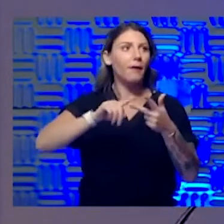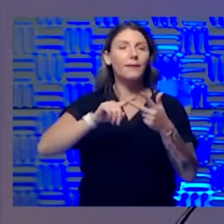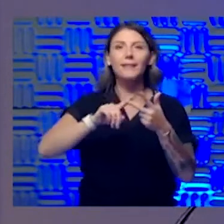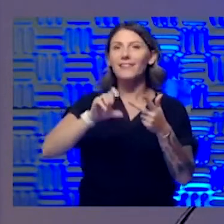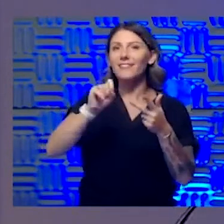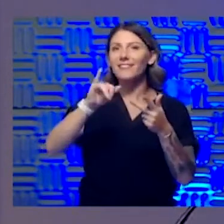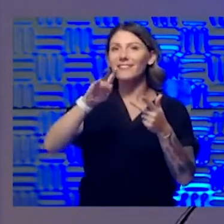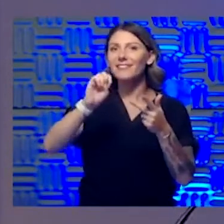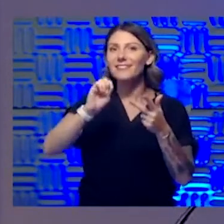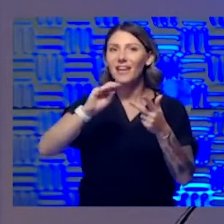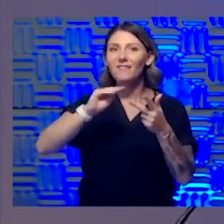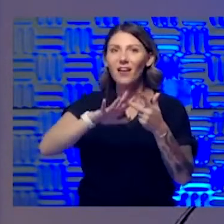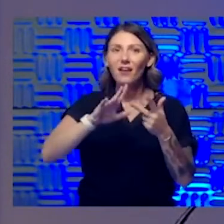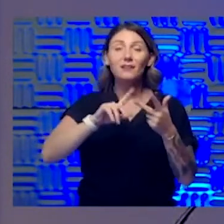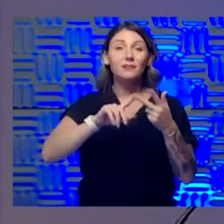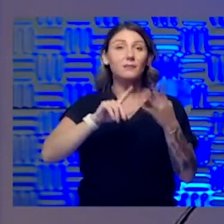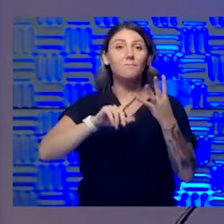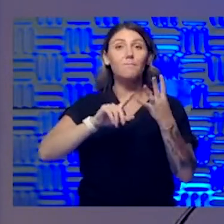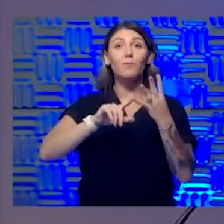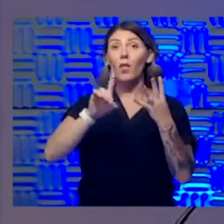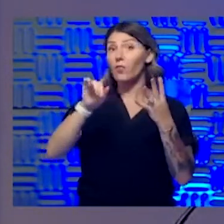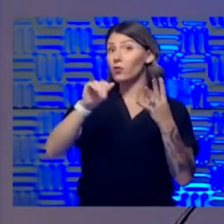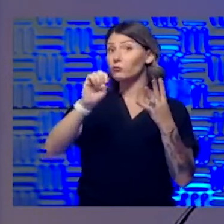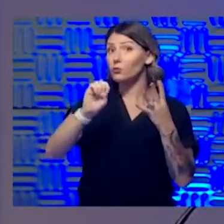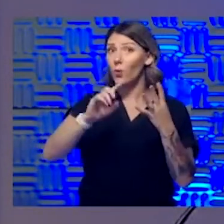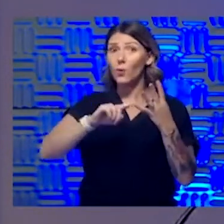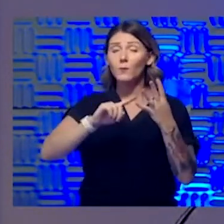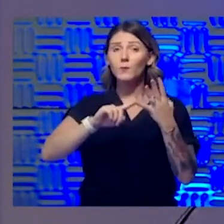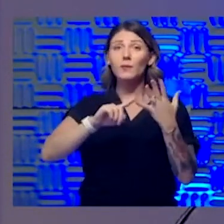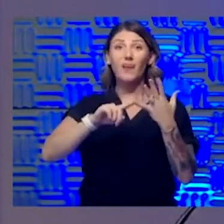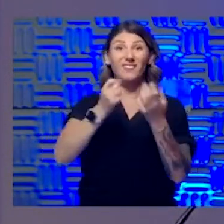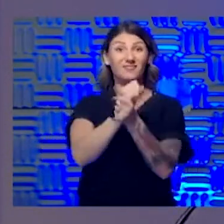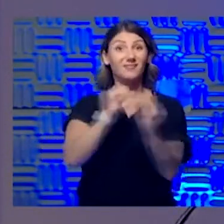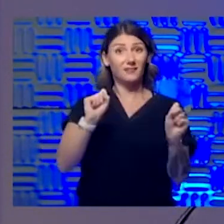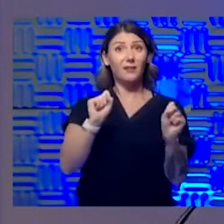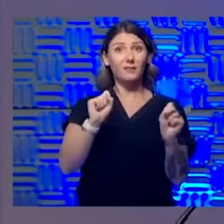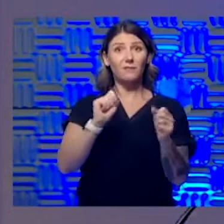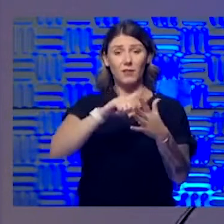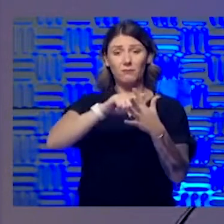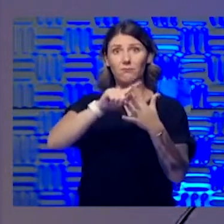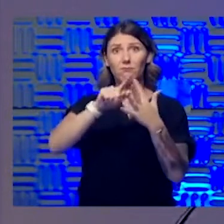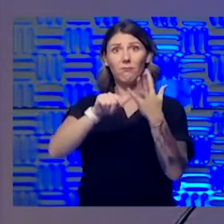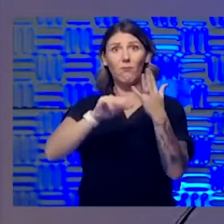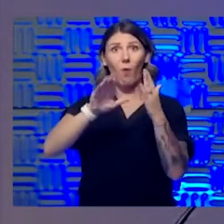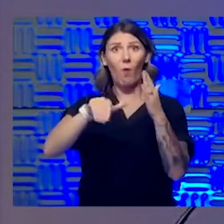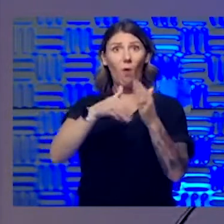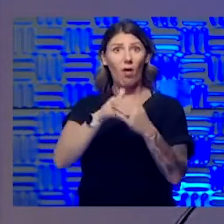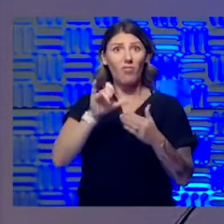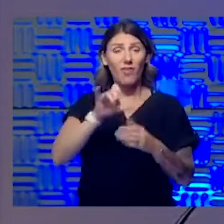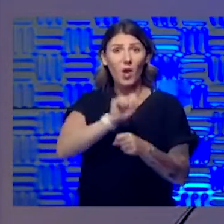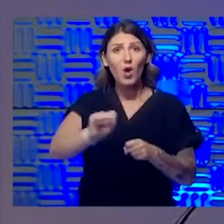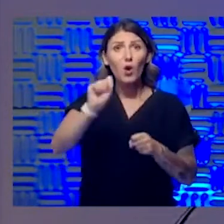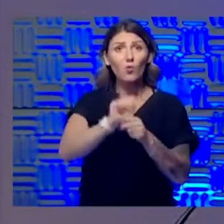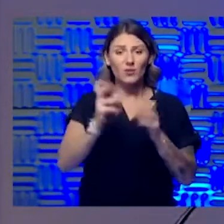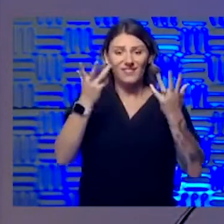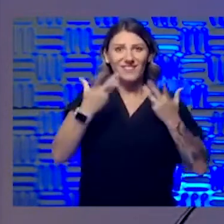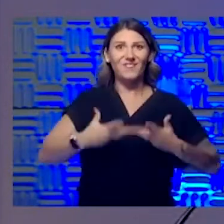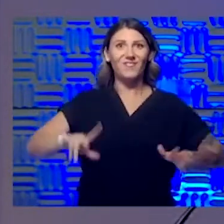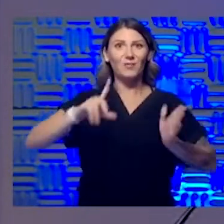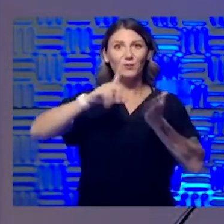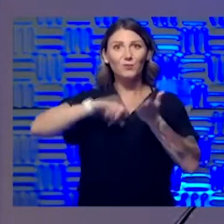dosage and safety. And so a lot of that work has already been done for us, so we can